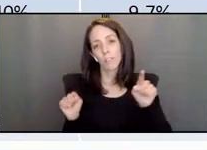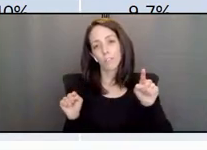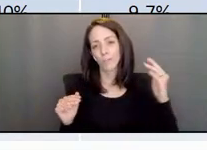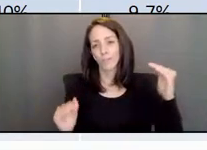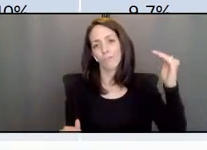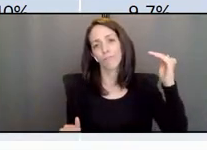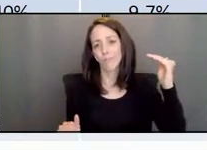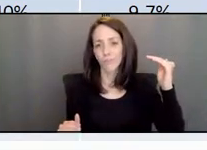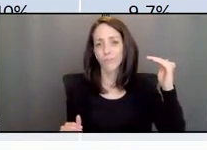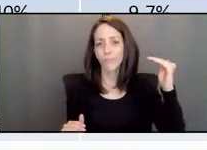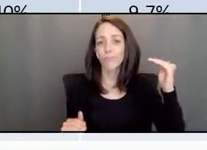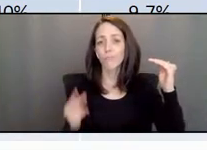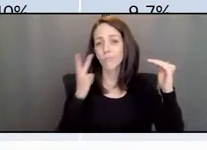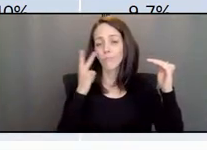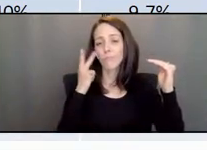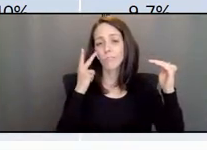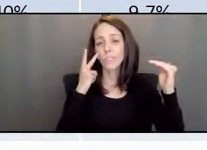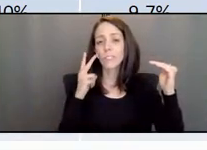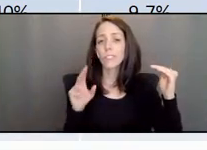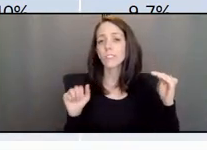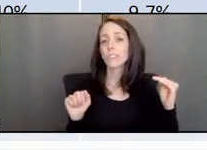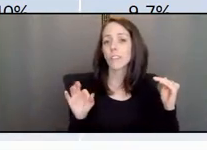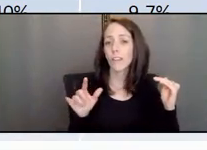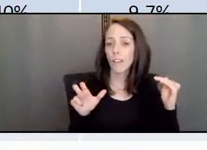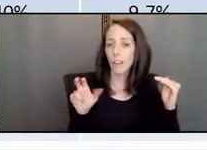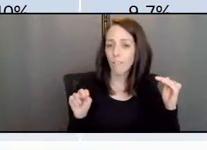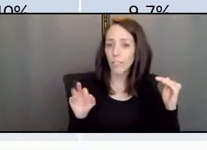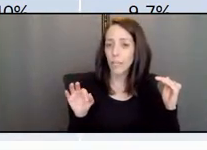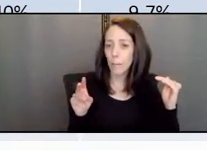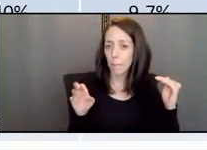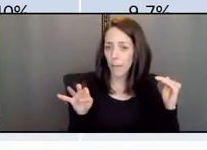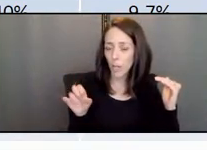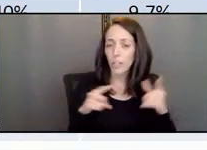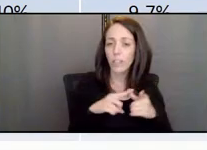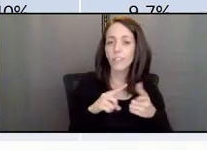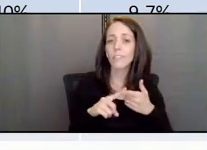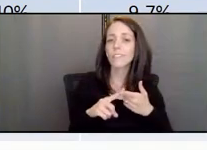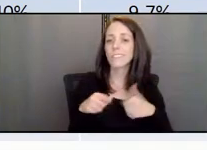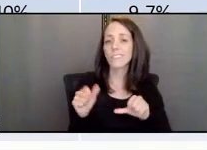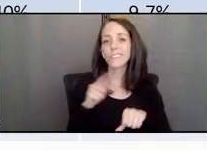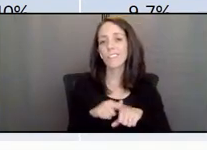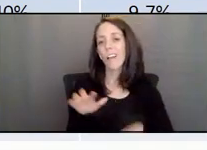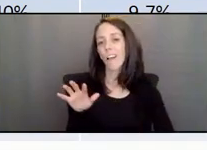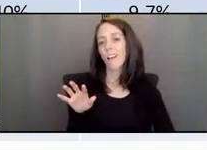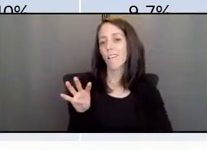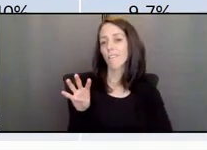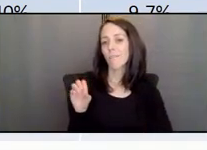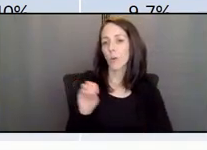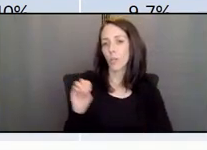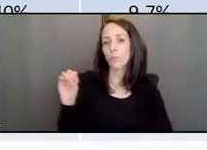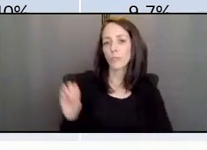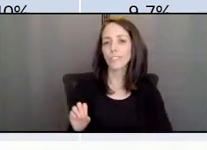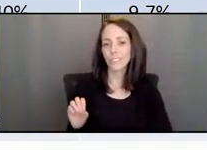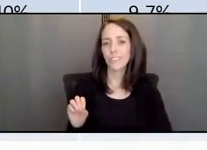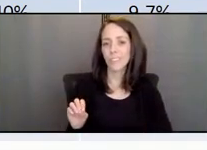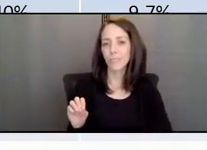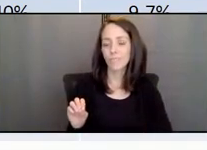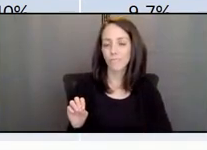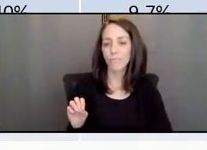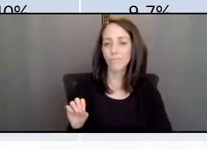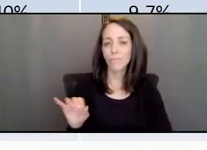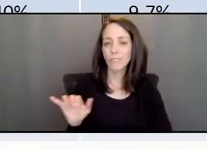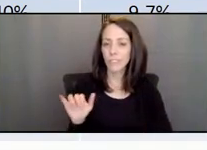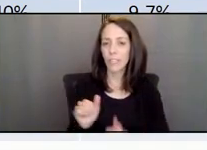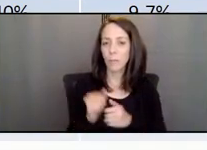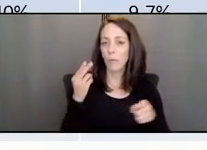African Americans and African immigrants, we're sitting at less than 40% vaccinated, as well as the Native Hawaiian and Pacific Islander